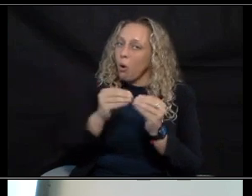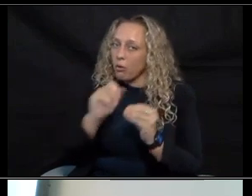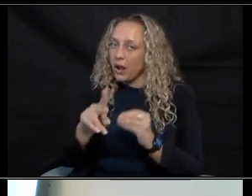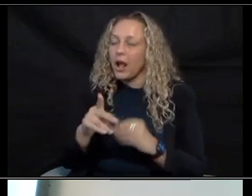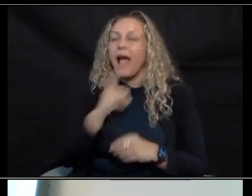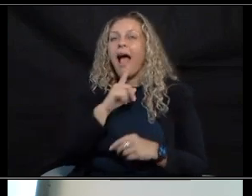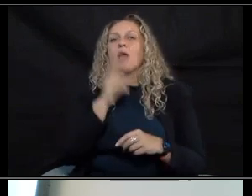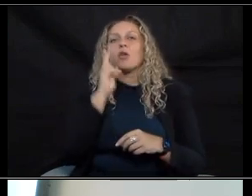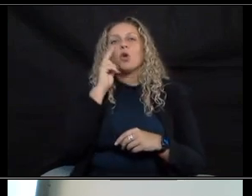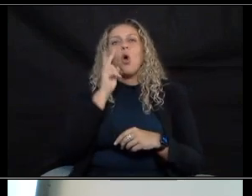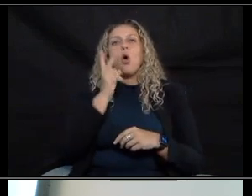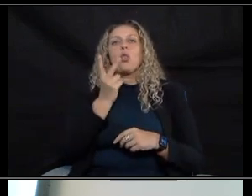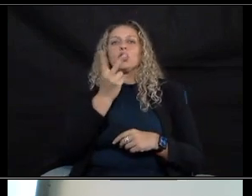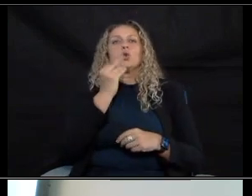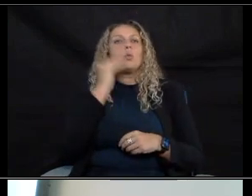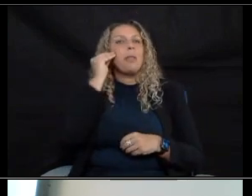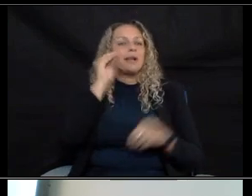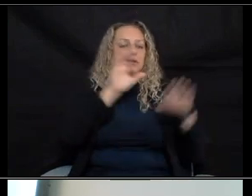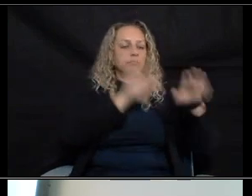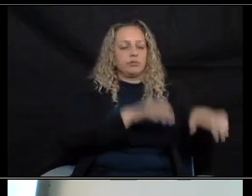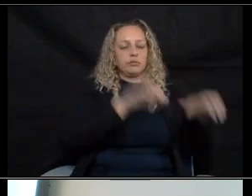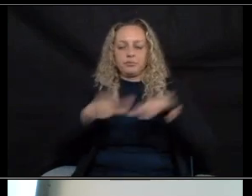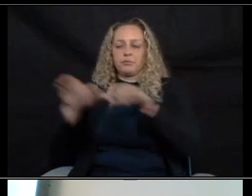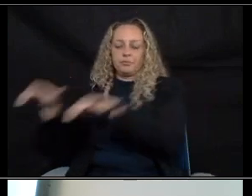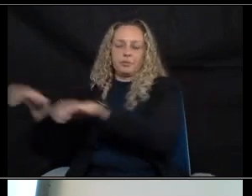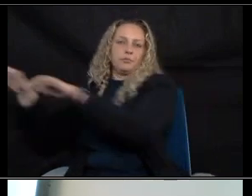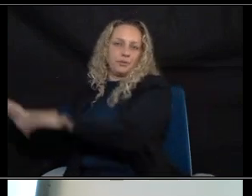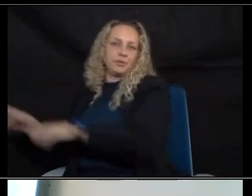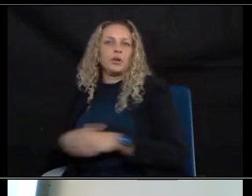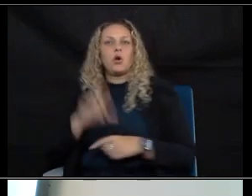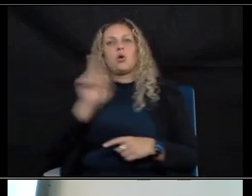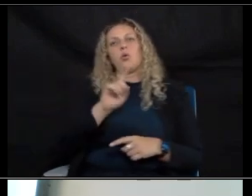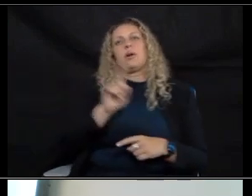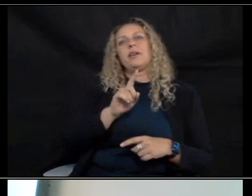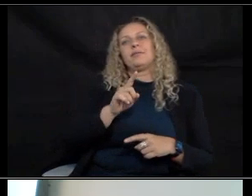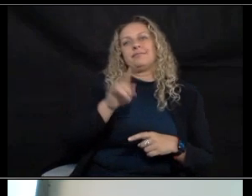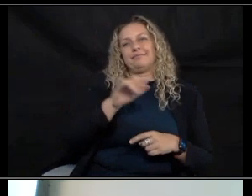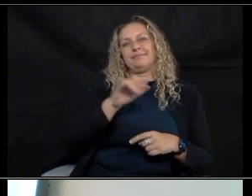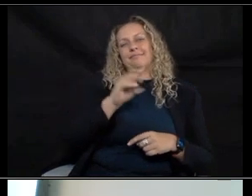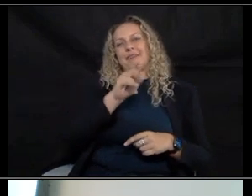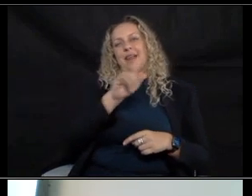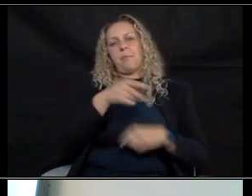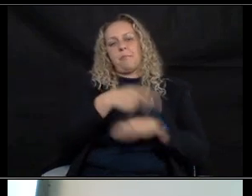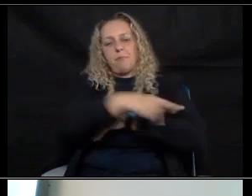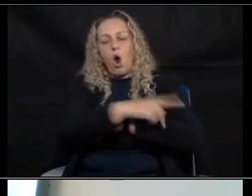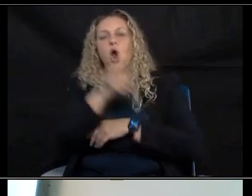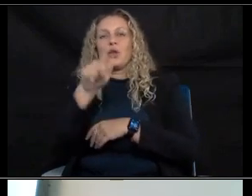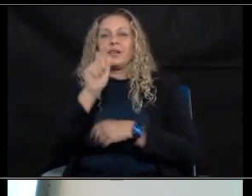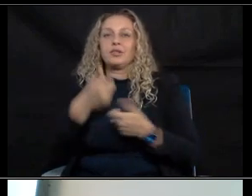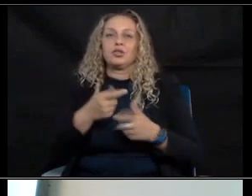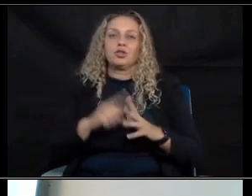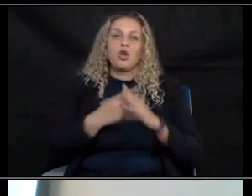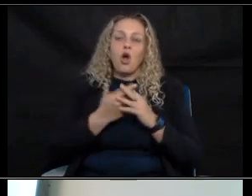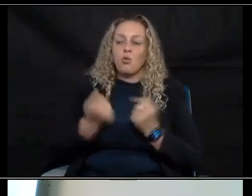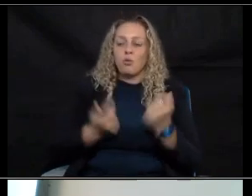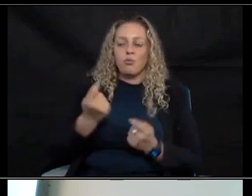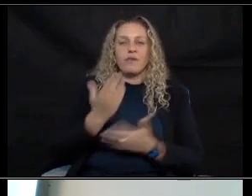up and down by Betty Thomas Park, and maybe between code and the police department, they can start removing some of